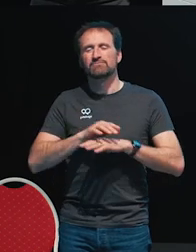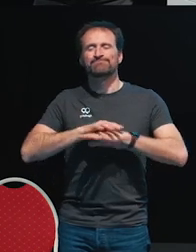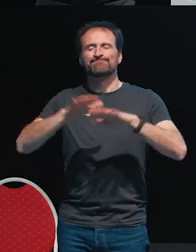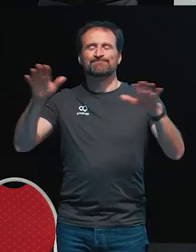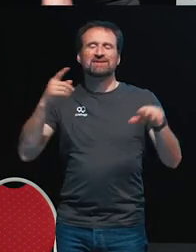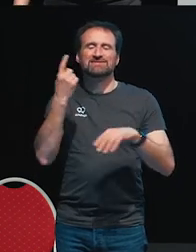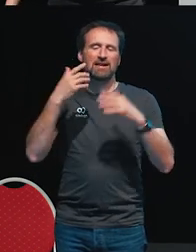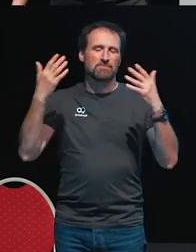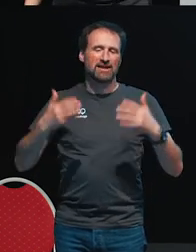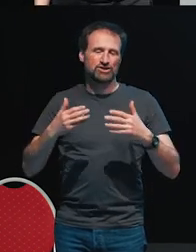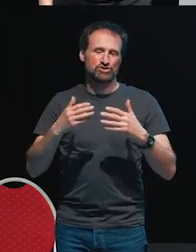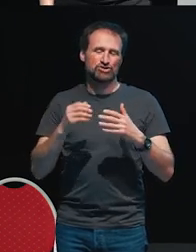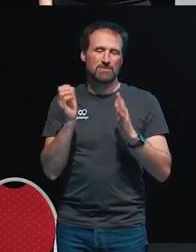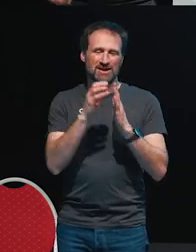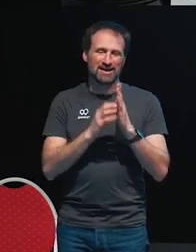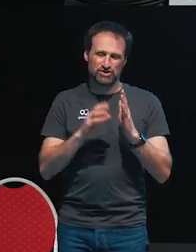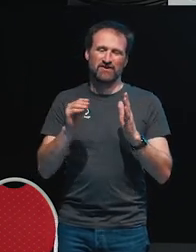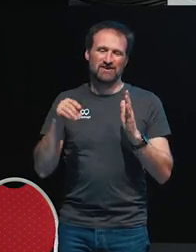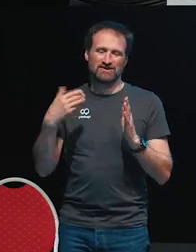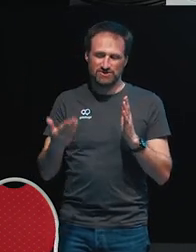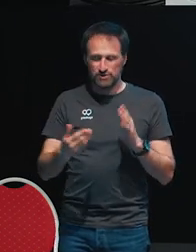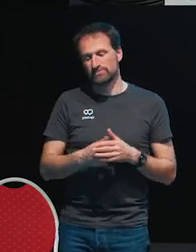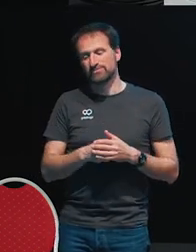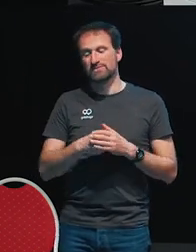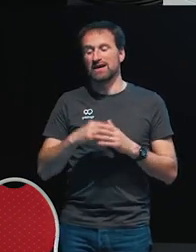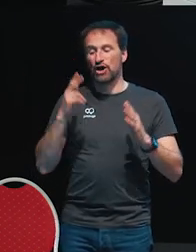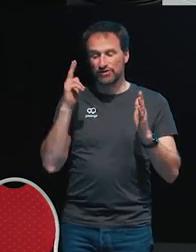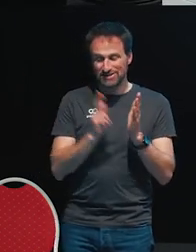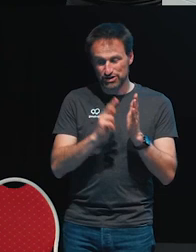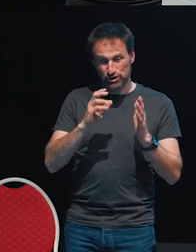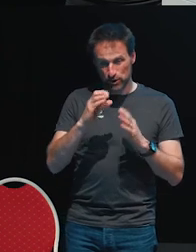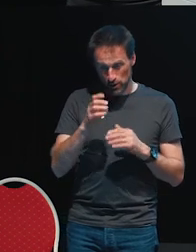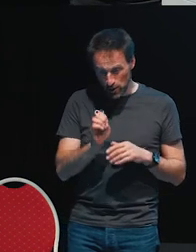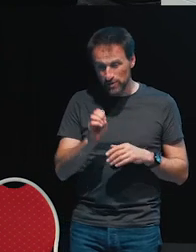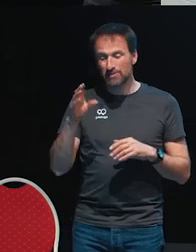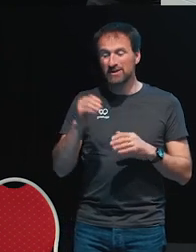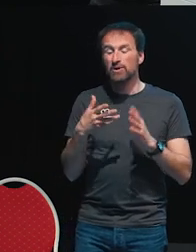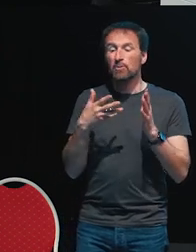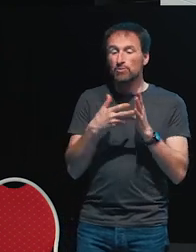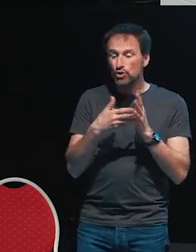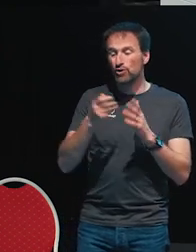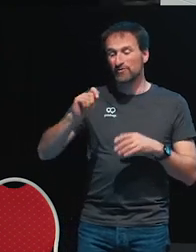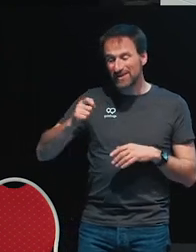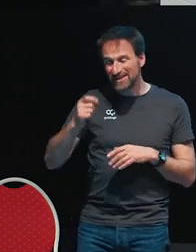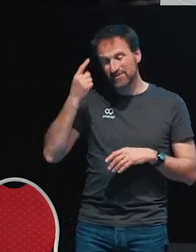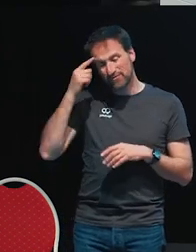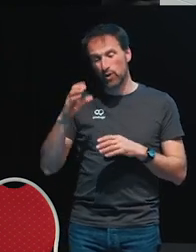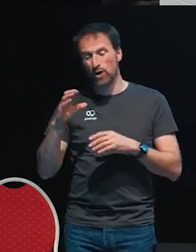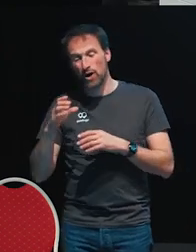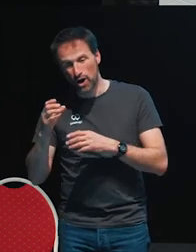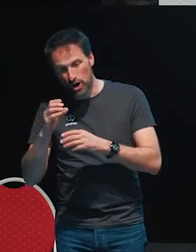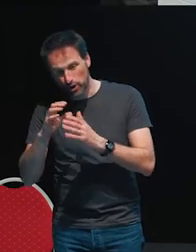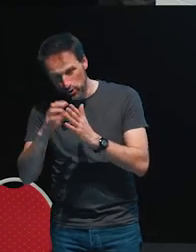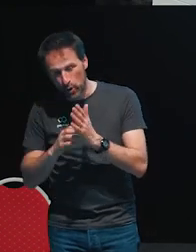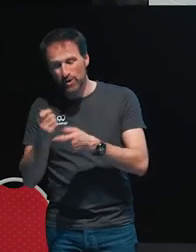to use the authorization code with proof key for code exchange flow. It's very difficult to pronounce, but it looks a bit like